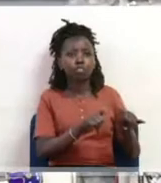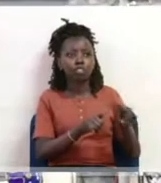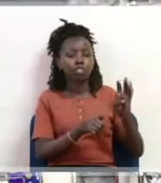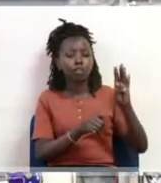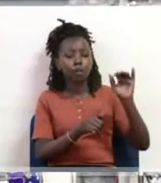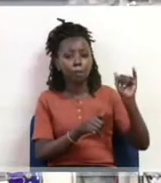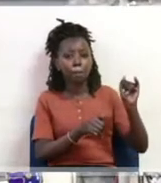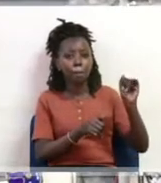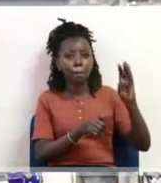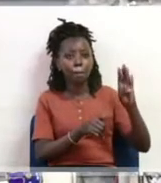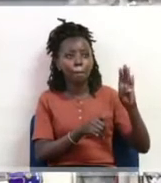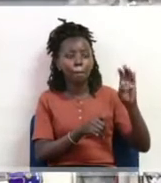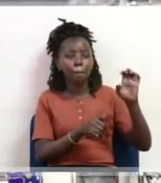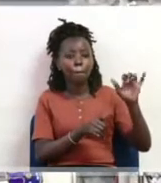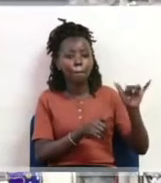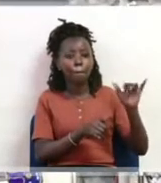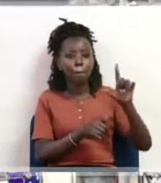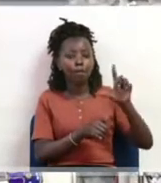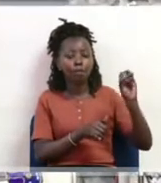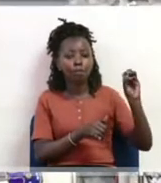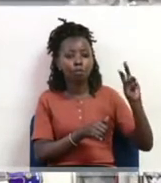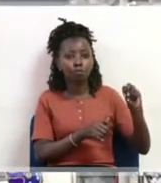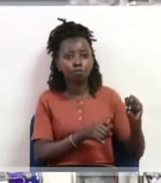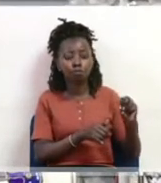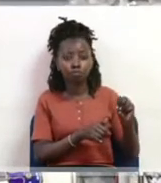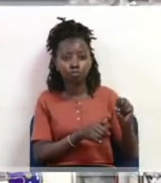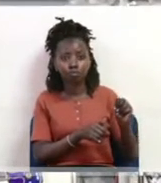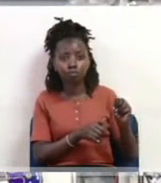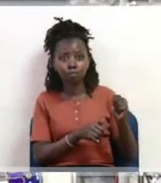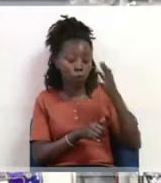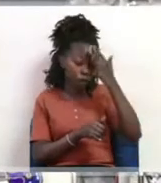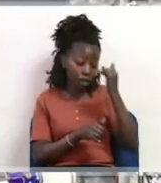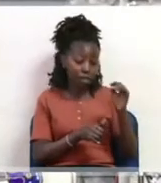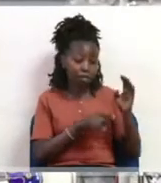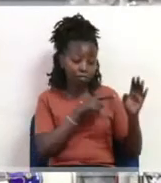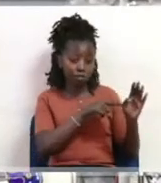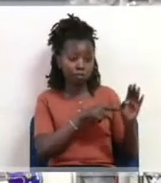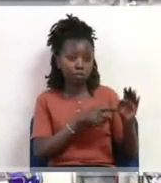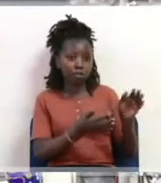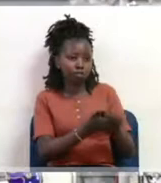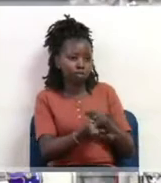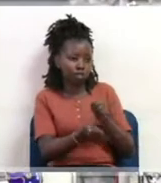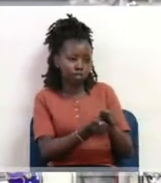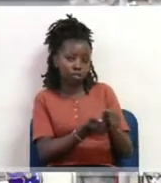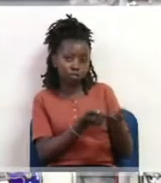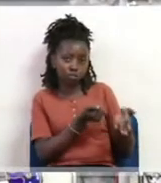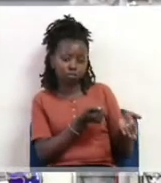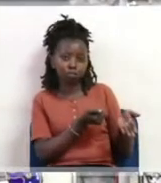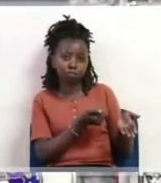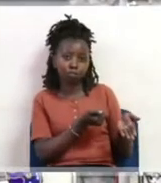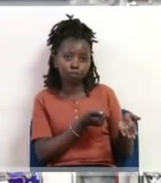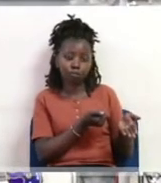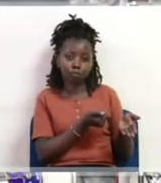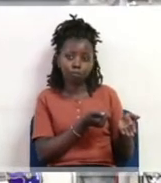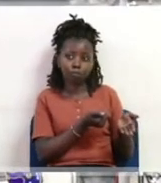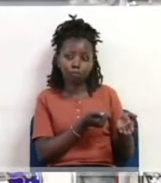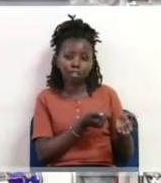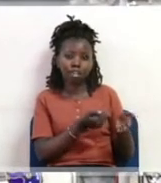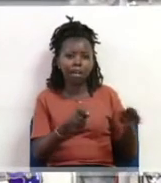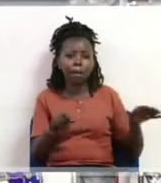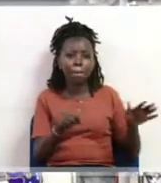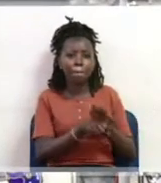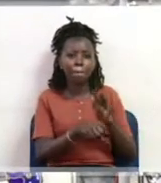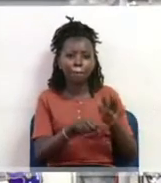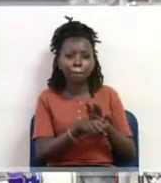them. Persia this time is the world power. And Jews, many of which are now